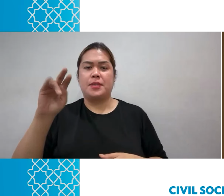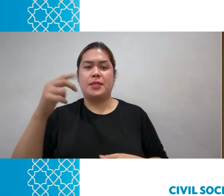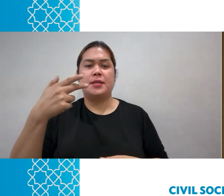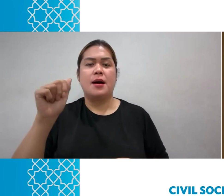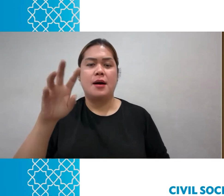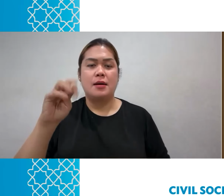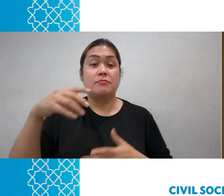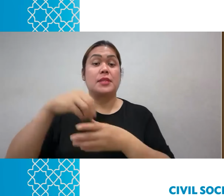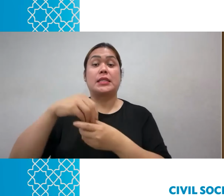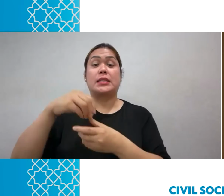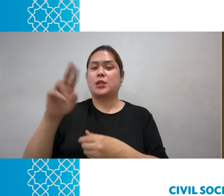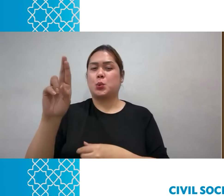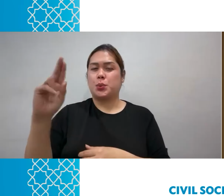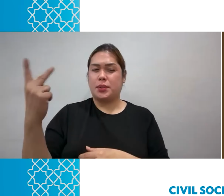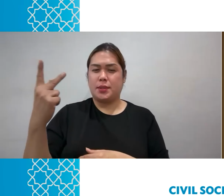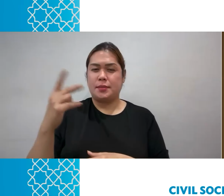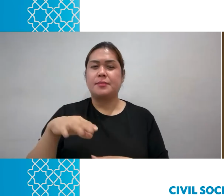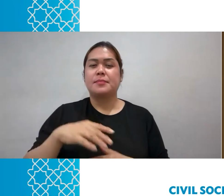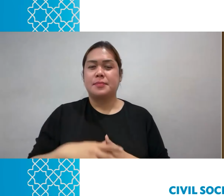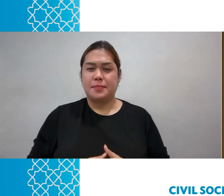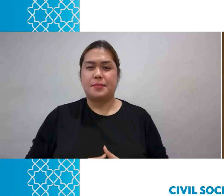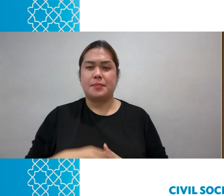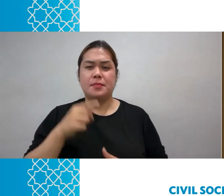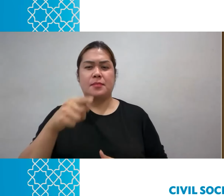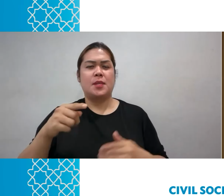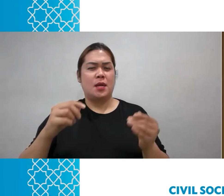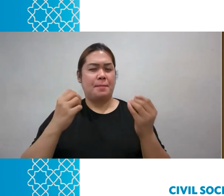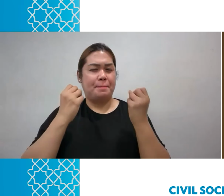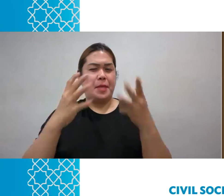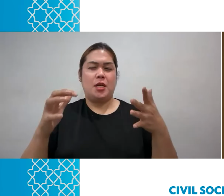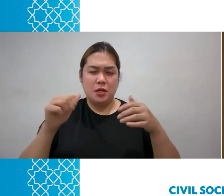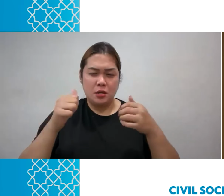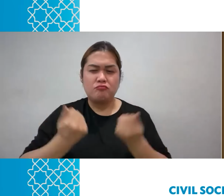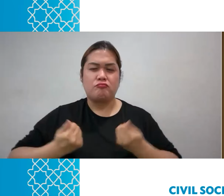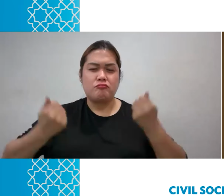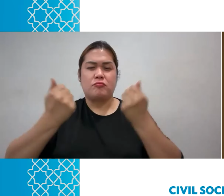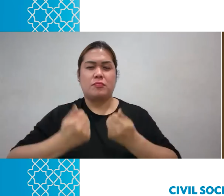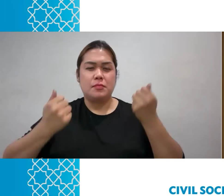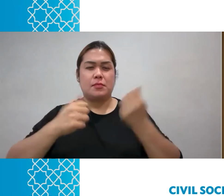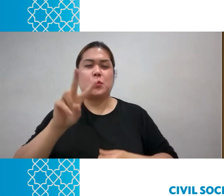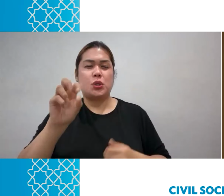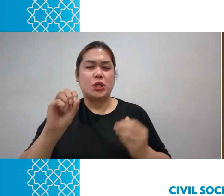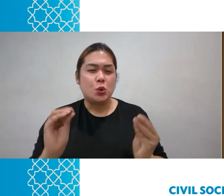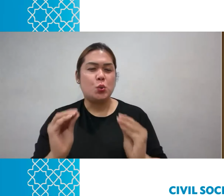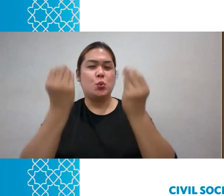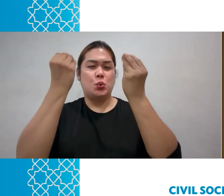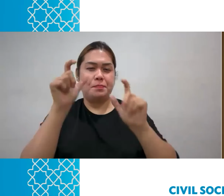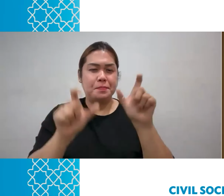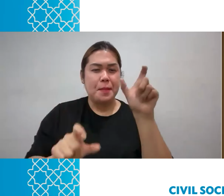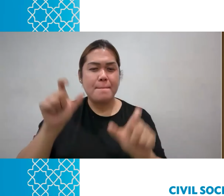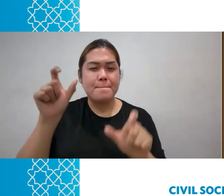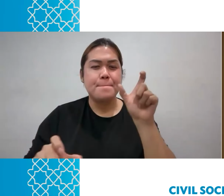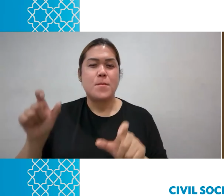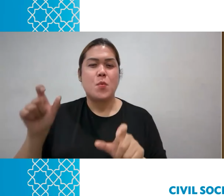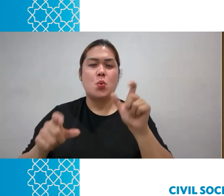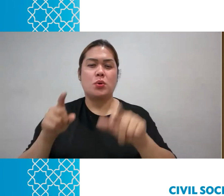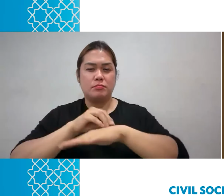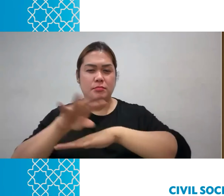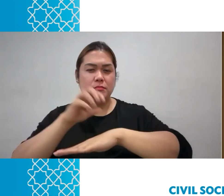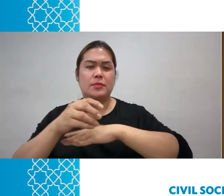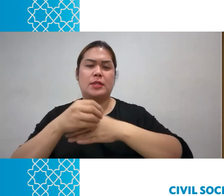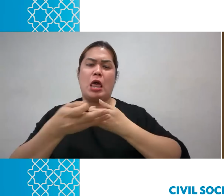training 20 young people to be master focus group consultation facilitators. So they have been trained and then they go out